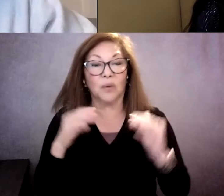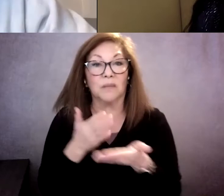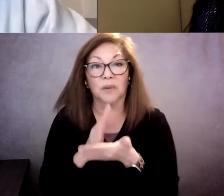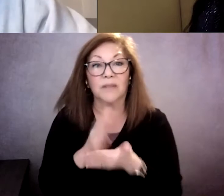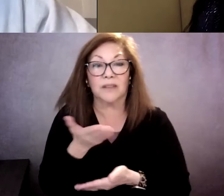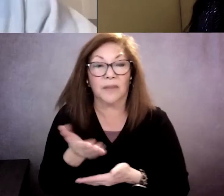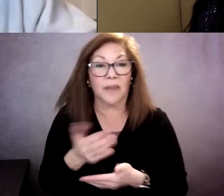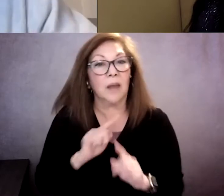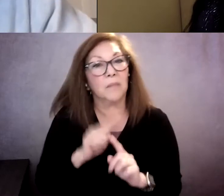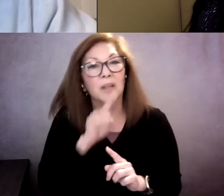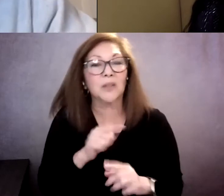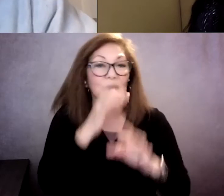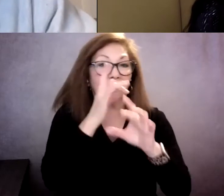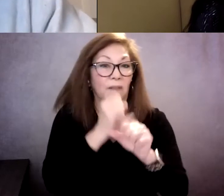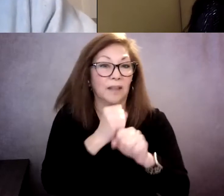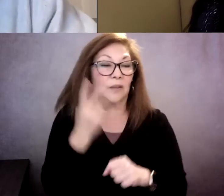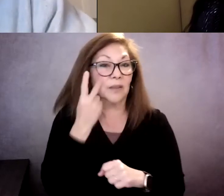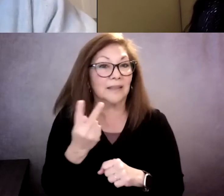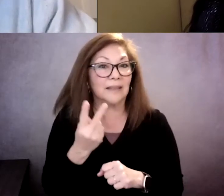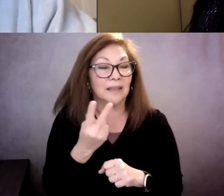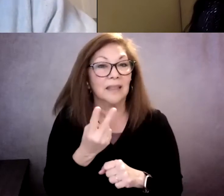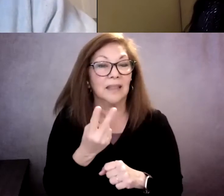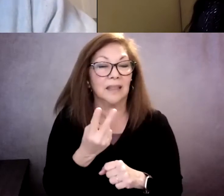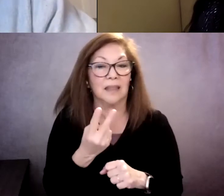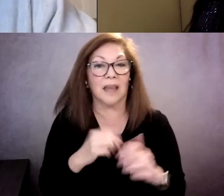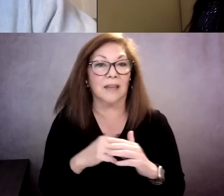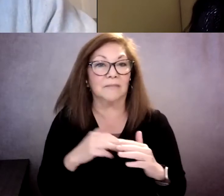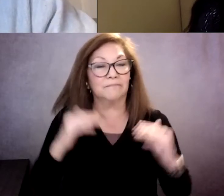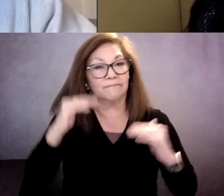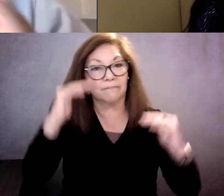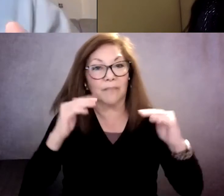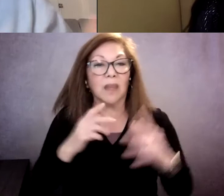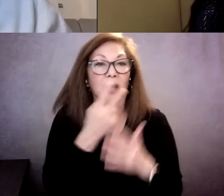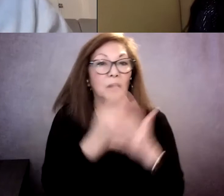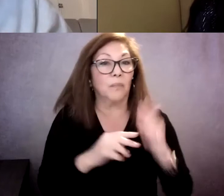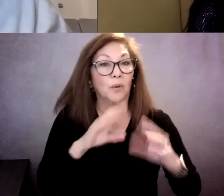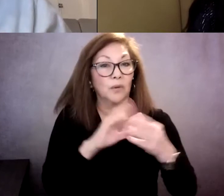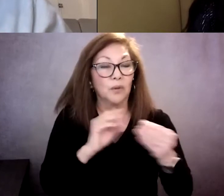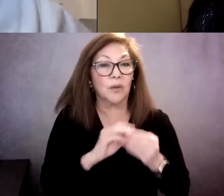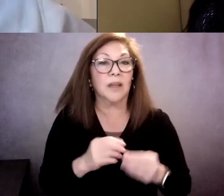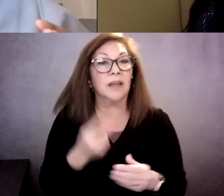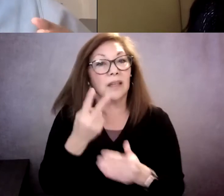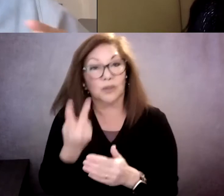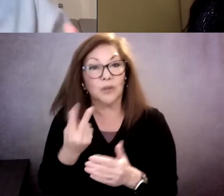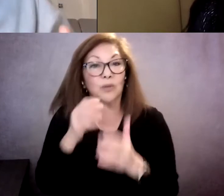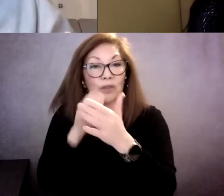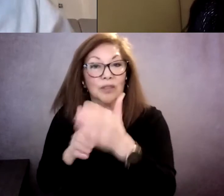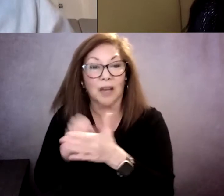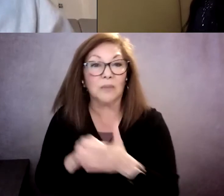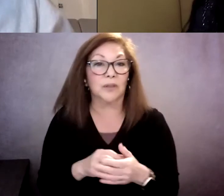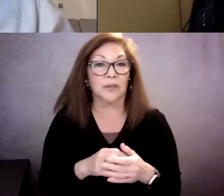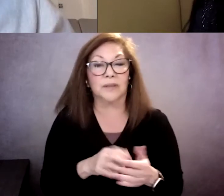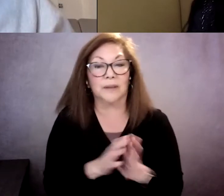it's fascinating that you see that sort of symmetry in both of those stories, because those are the two chapters that